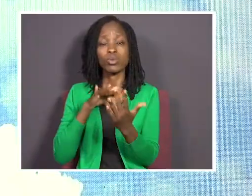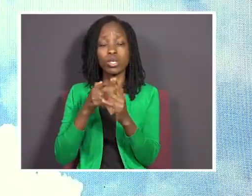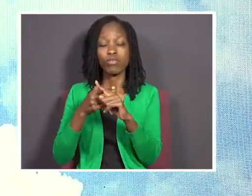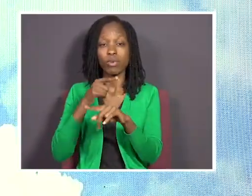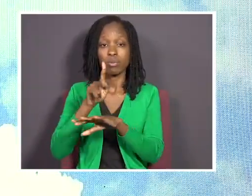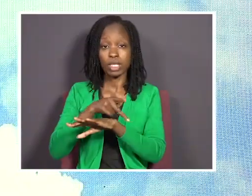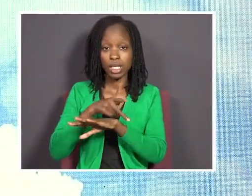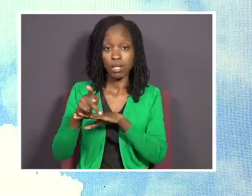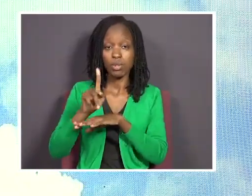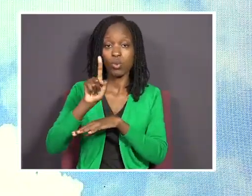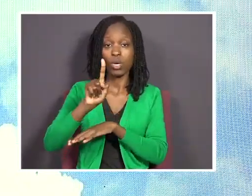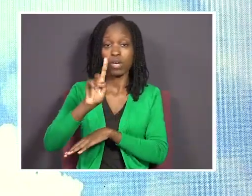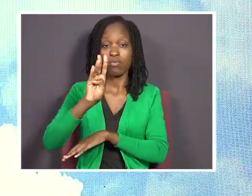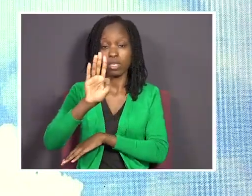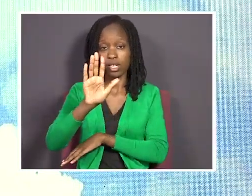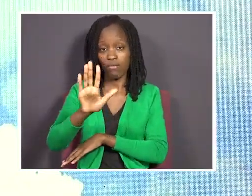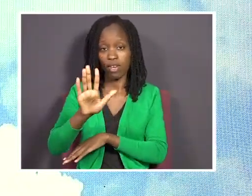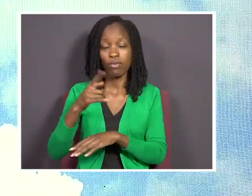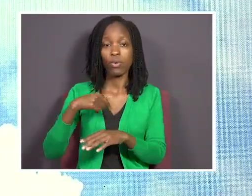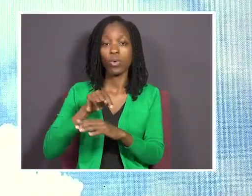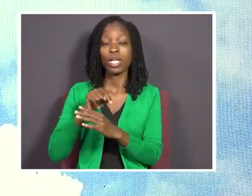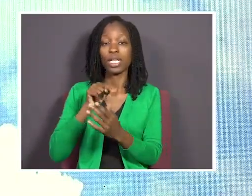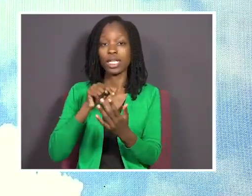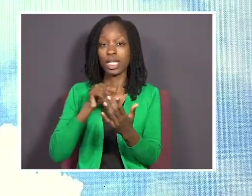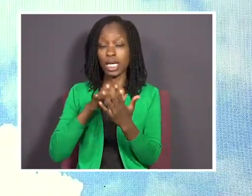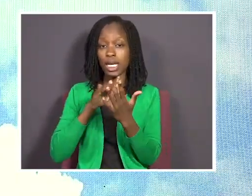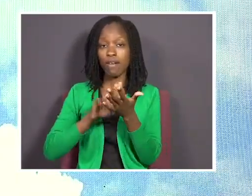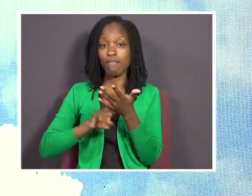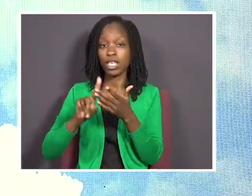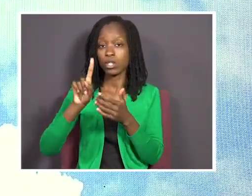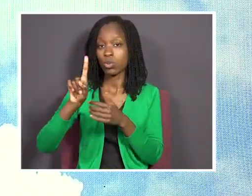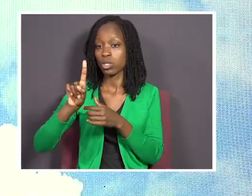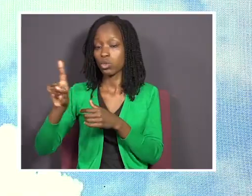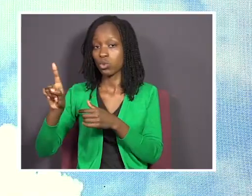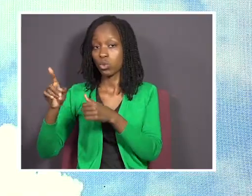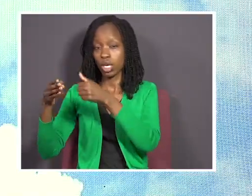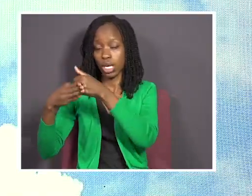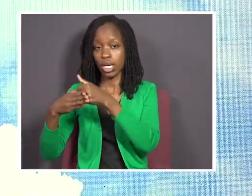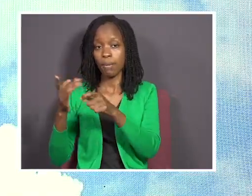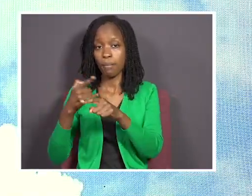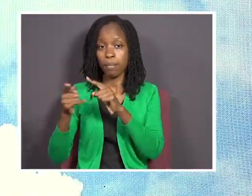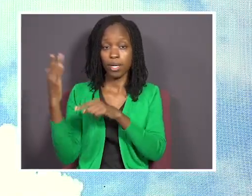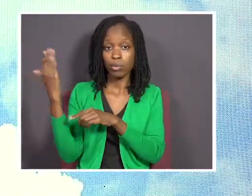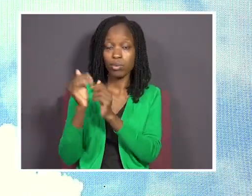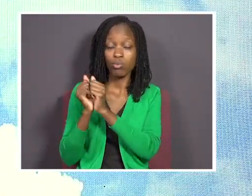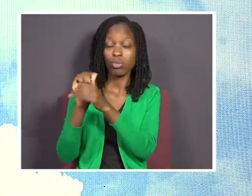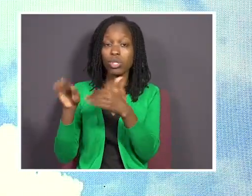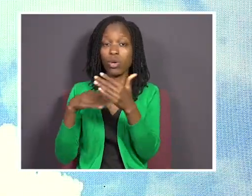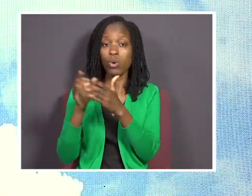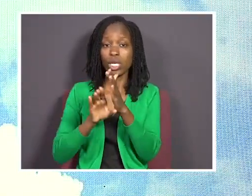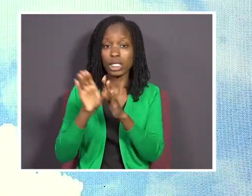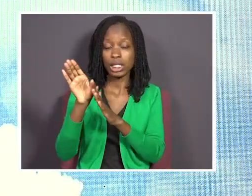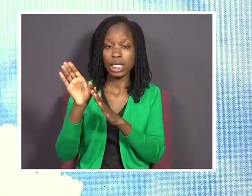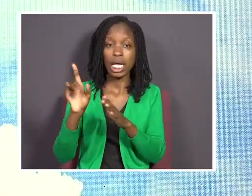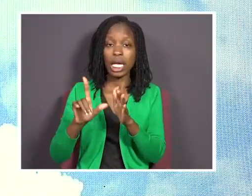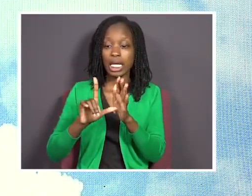Psalms 145. We will read verse 1 to 9, but we'll refer to the whole psalm. So if